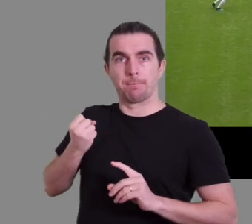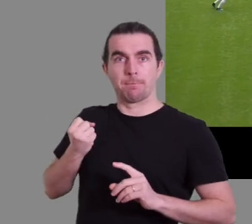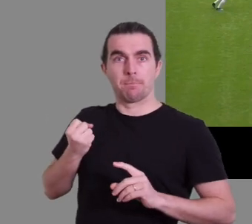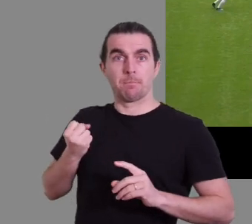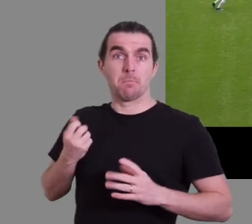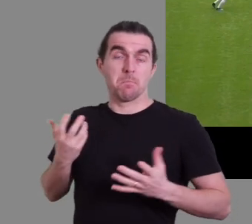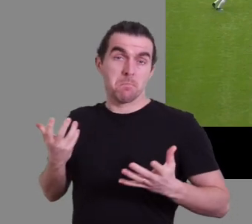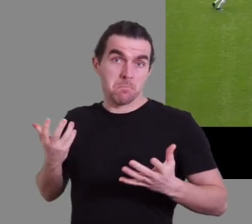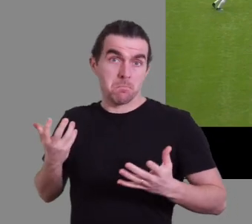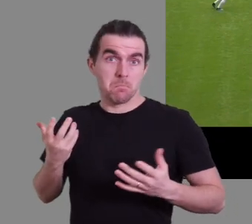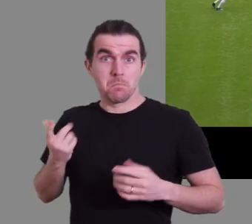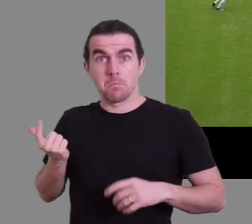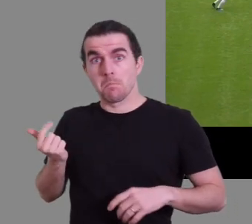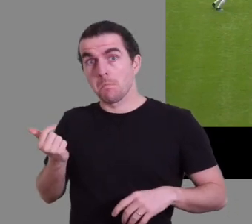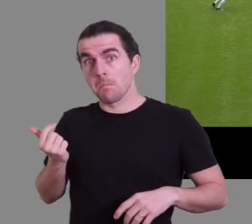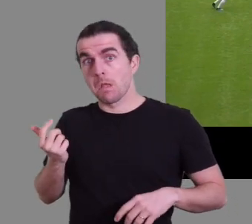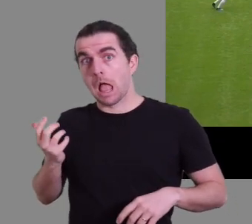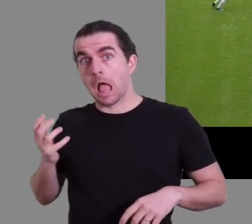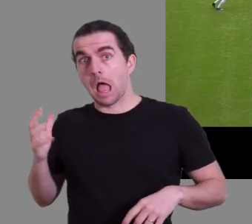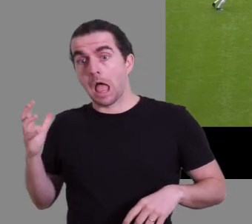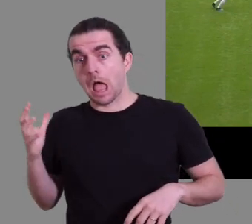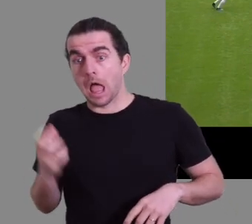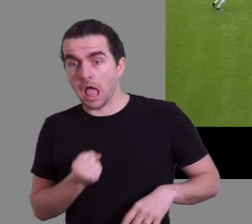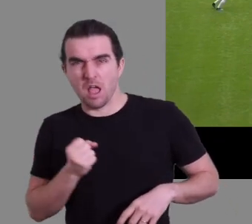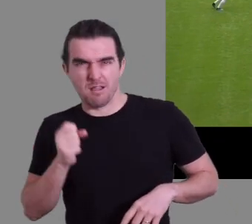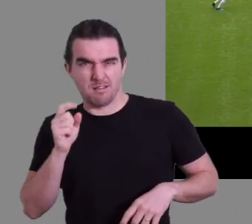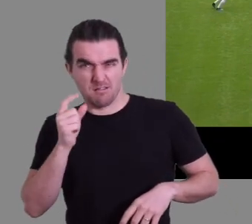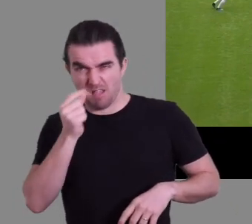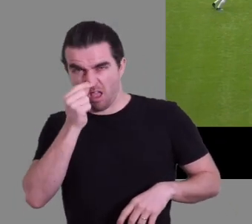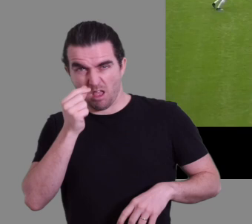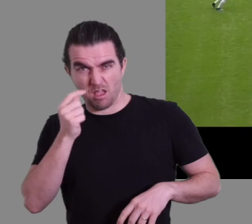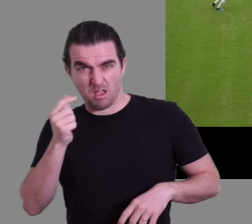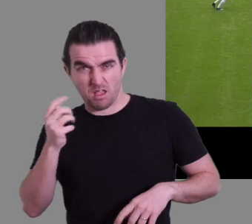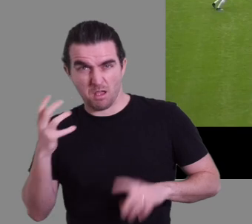So, even if he had a touch, he's not going to get caught.